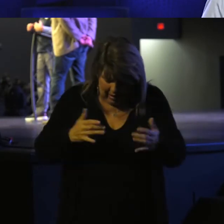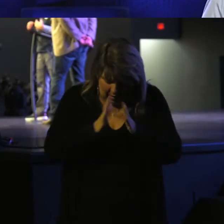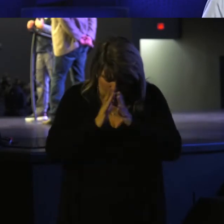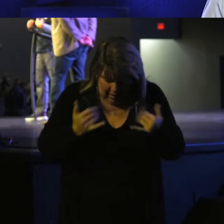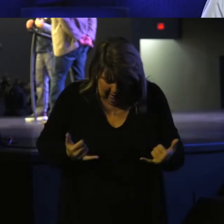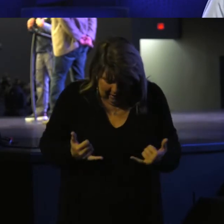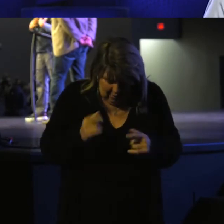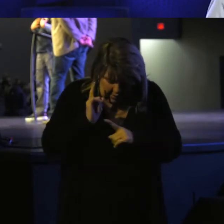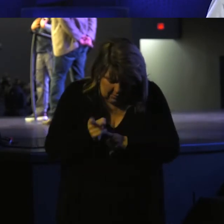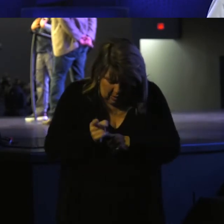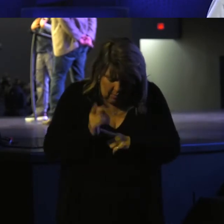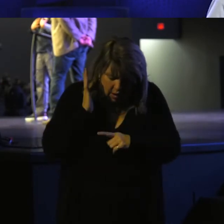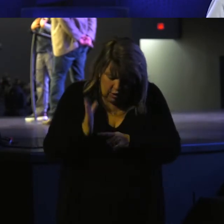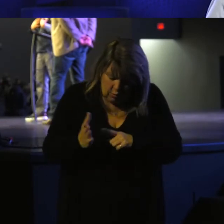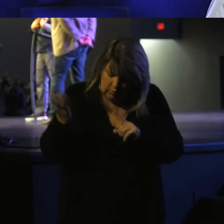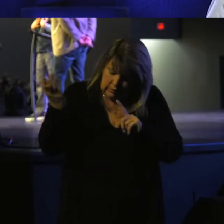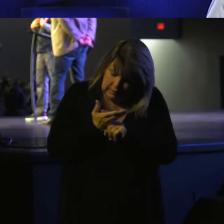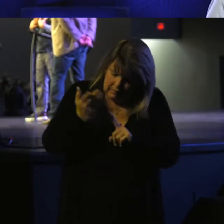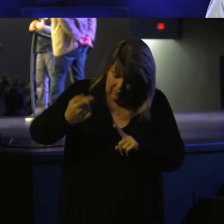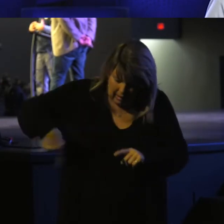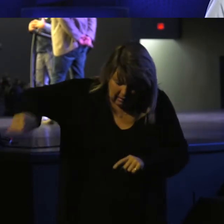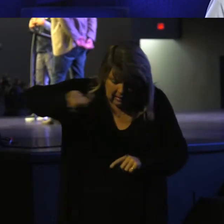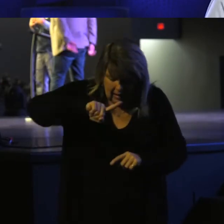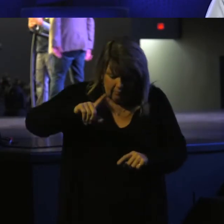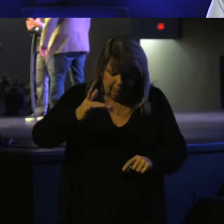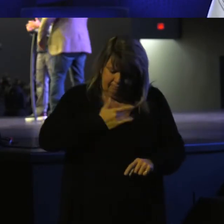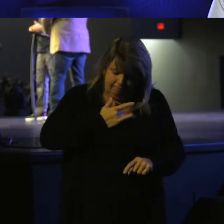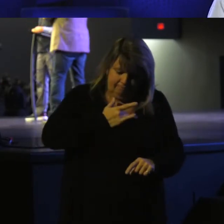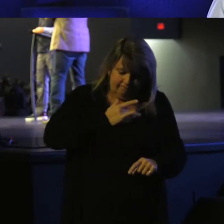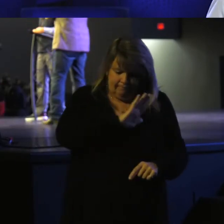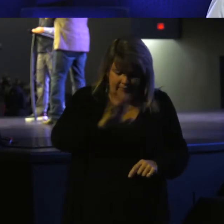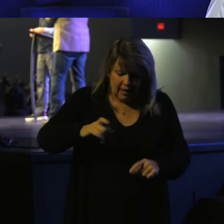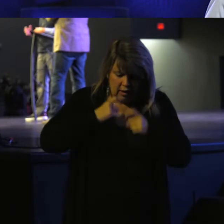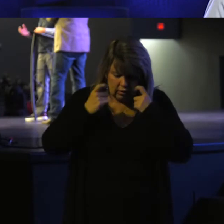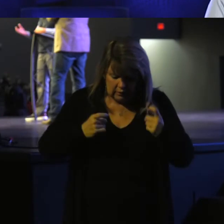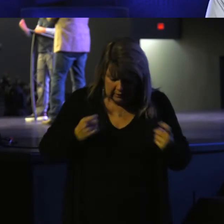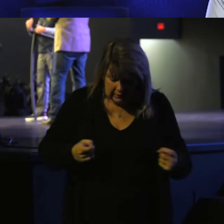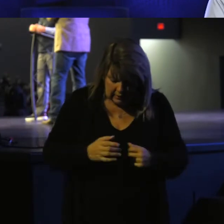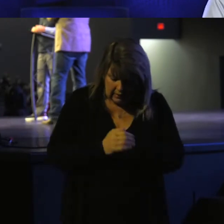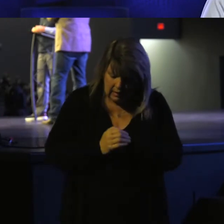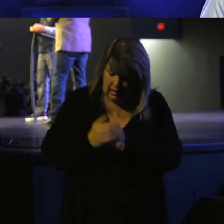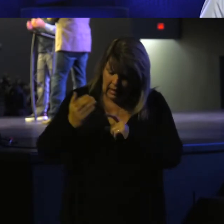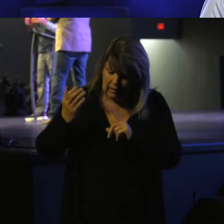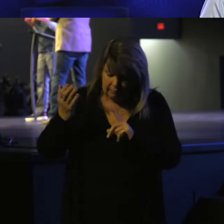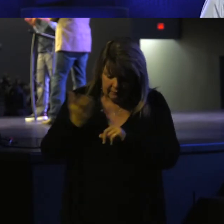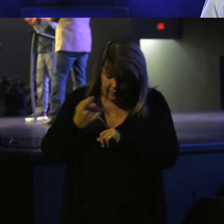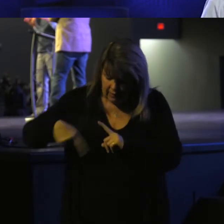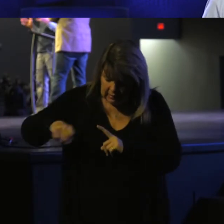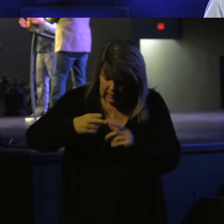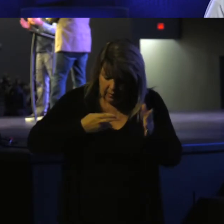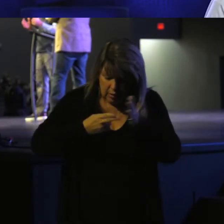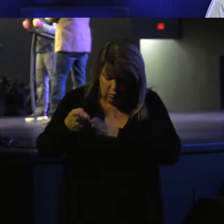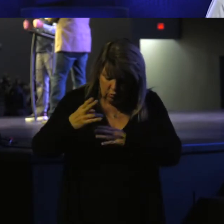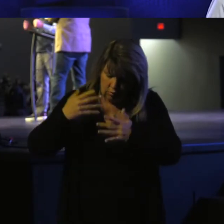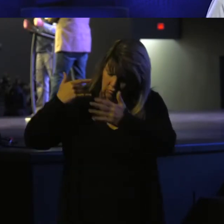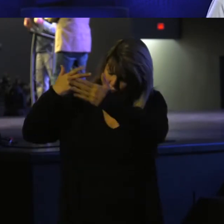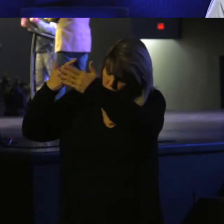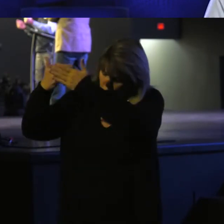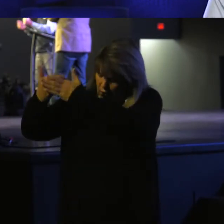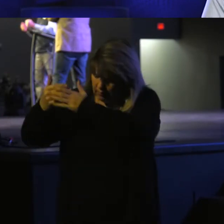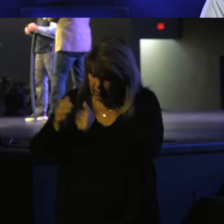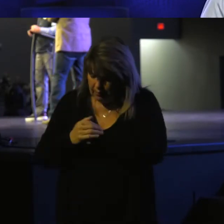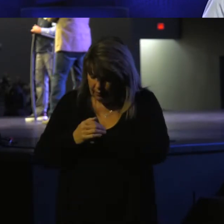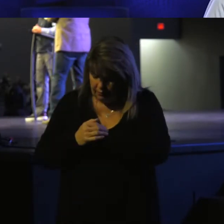moment, you would convict them of their sin, convince them of the truth of the gospel, draw them to yourself, Lord. Might they surrender